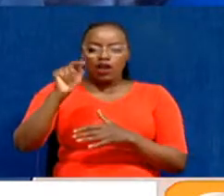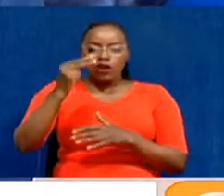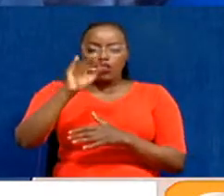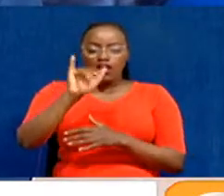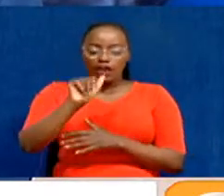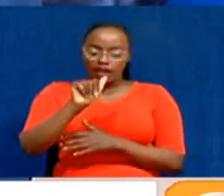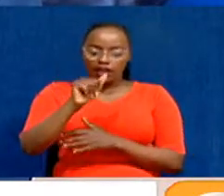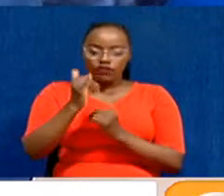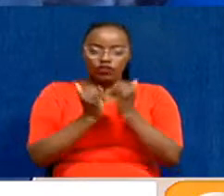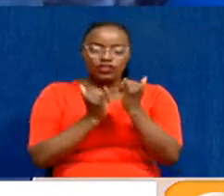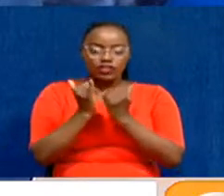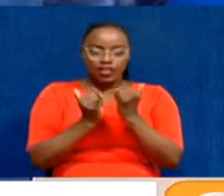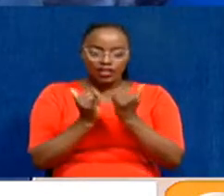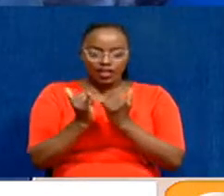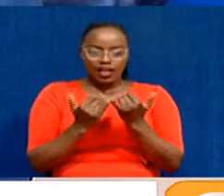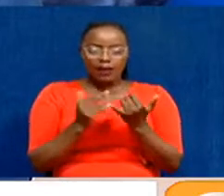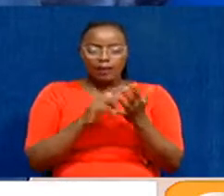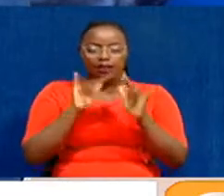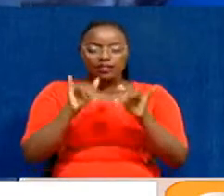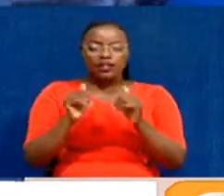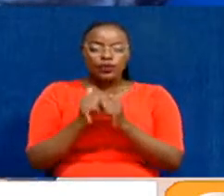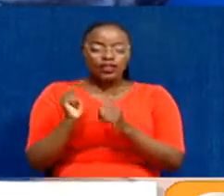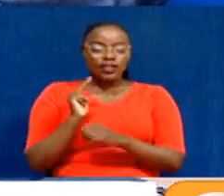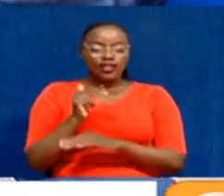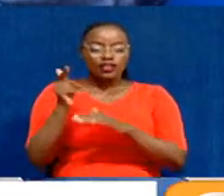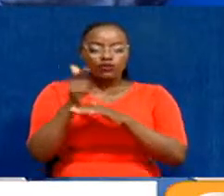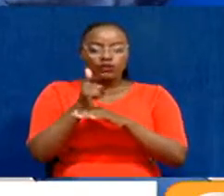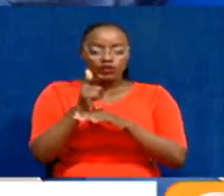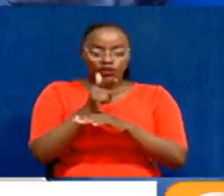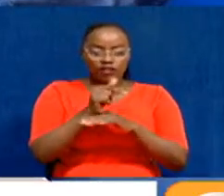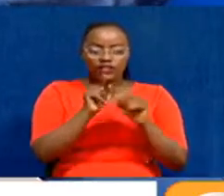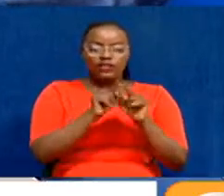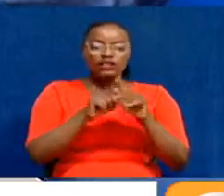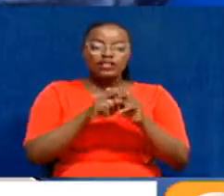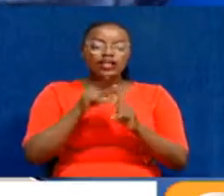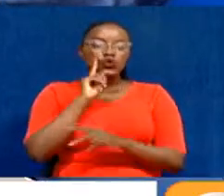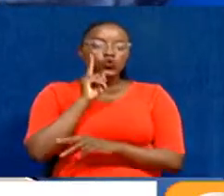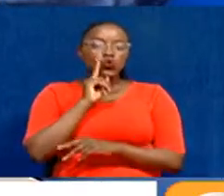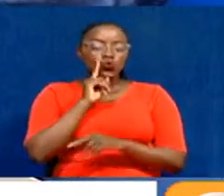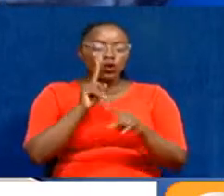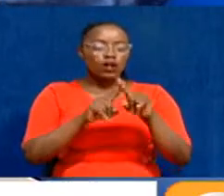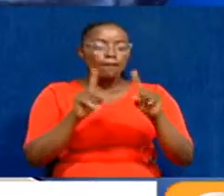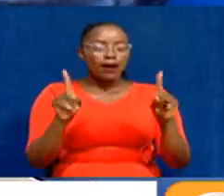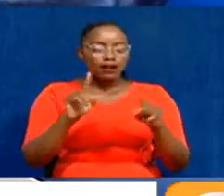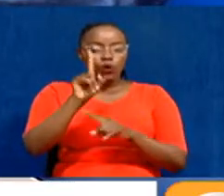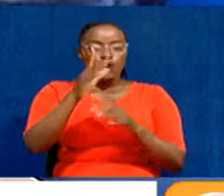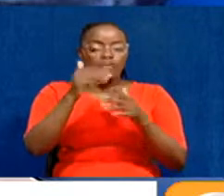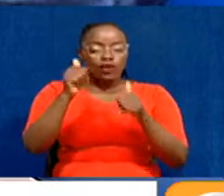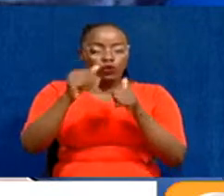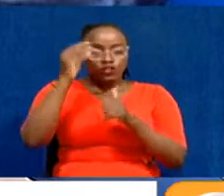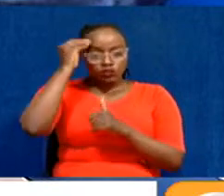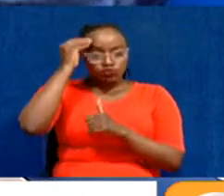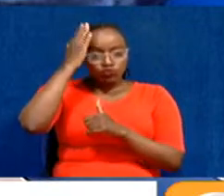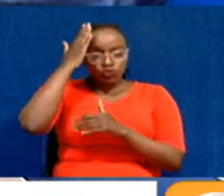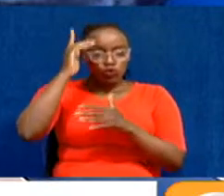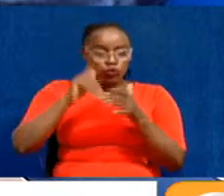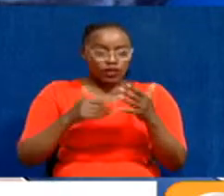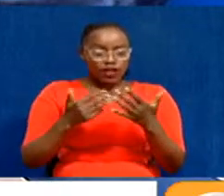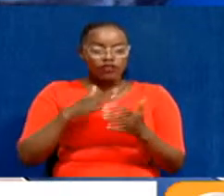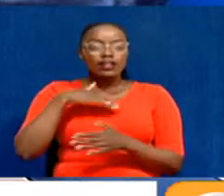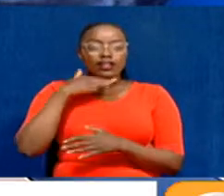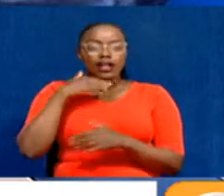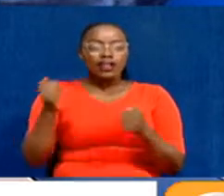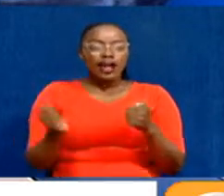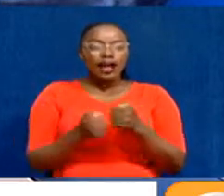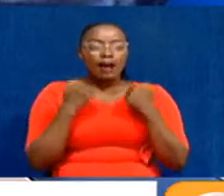for Saturday. So stay with us for that coverage that starts tomorrow. However, one thing to note was that his